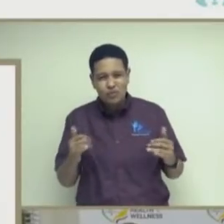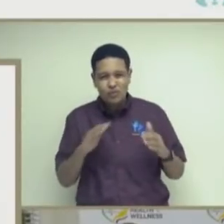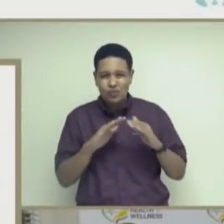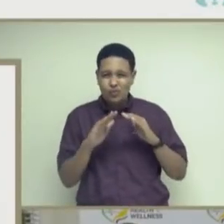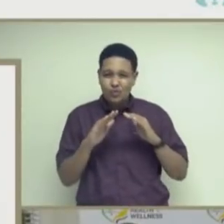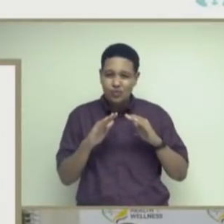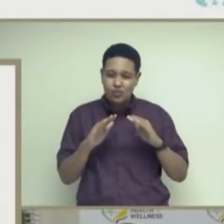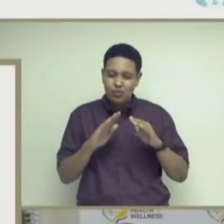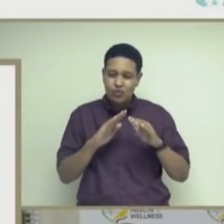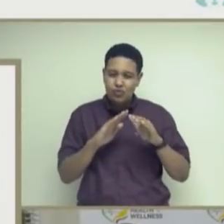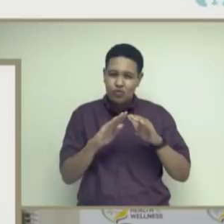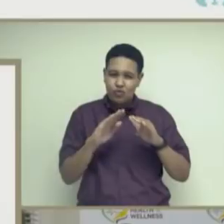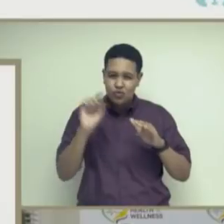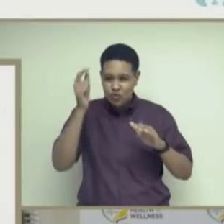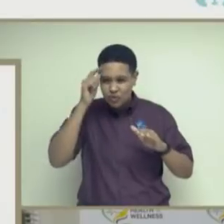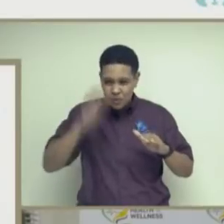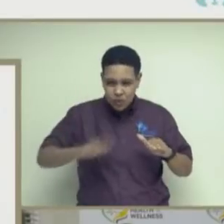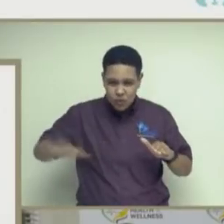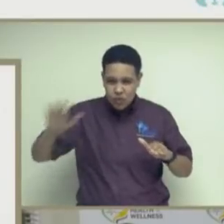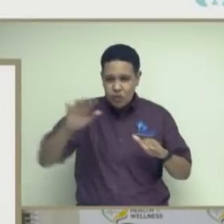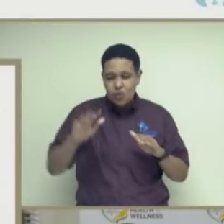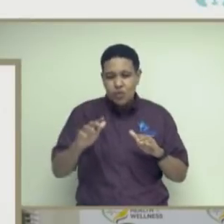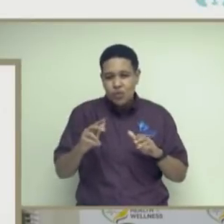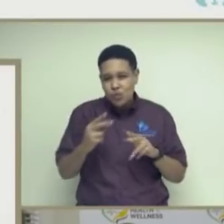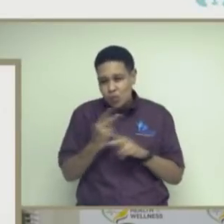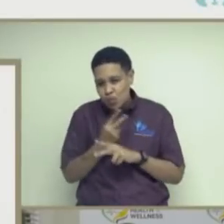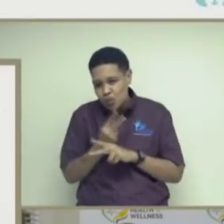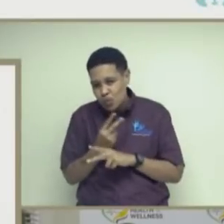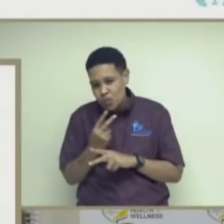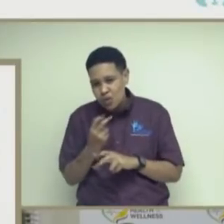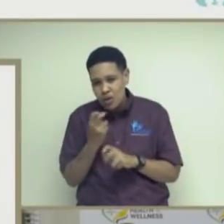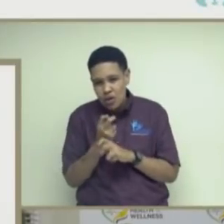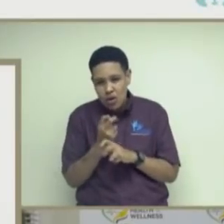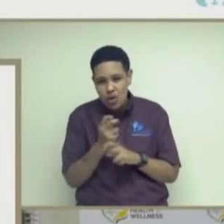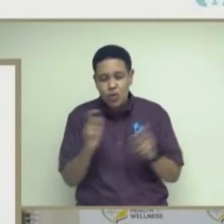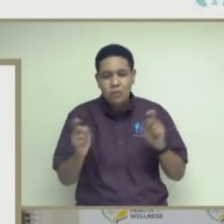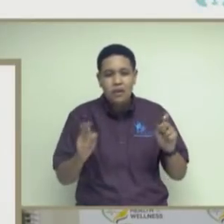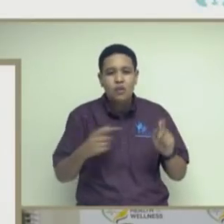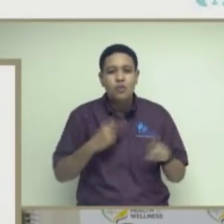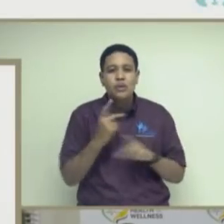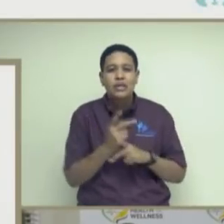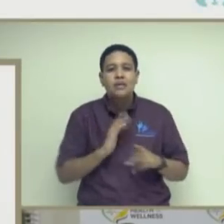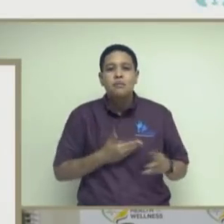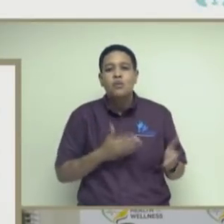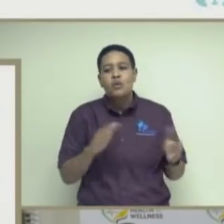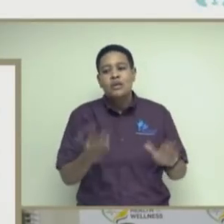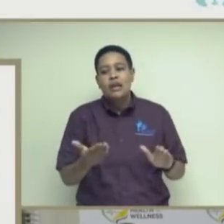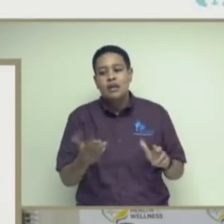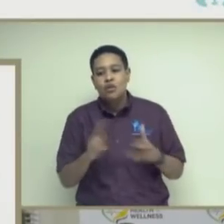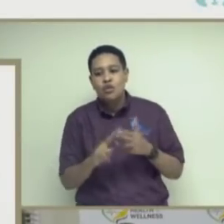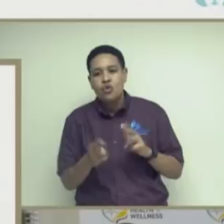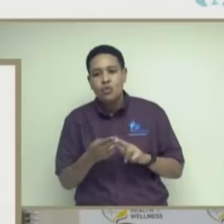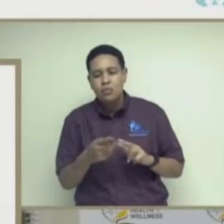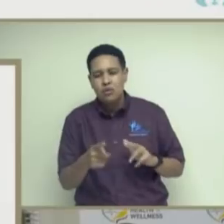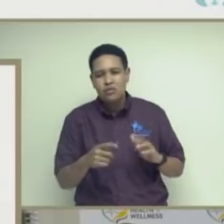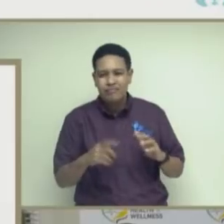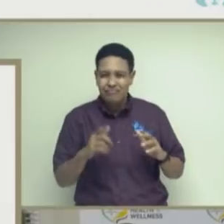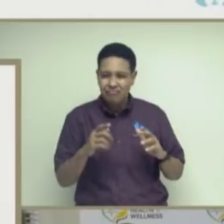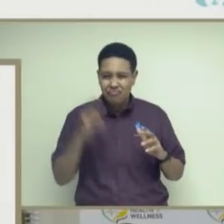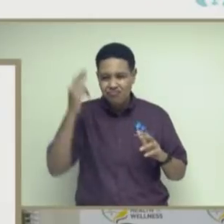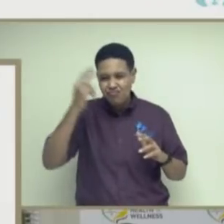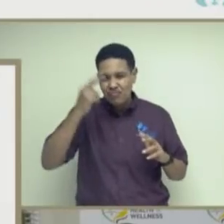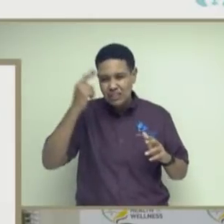entire government, we are working hard to manage so that we keep our death rate within